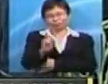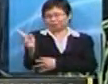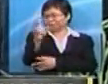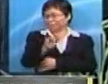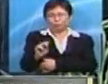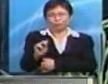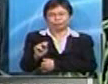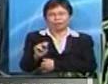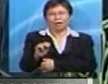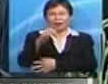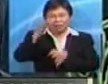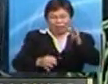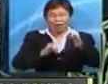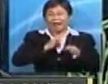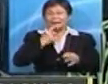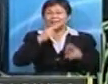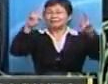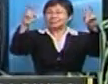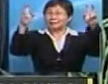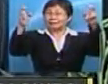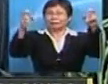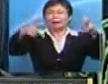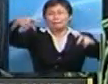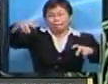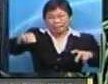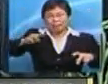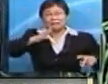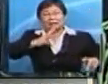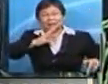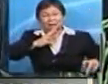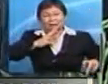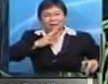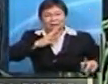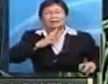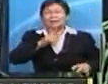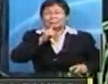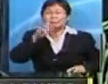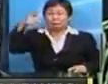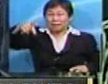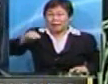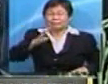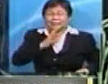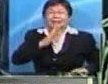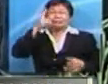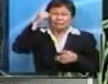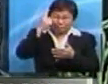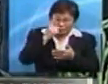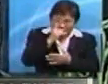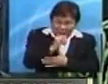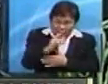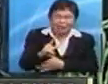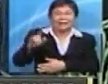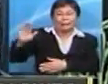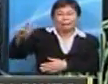have, if I can quote what the Prime Minister actually said, and it goes,